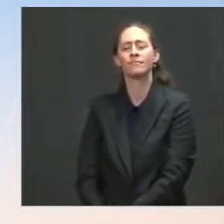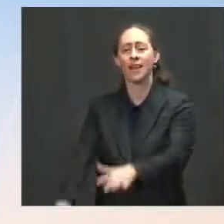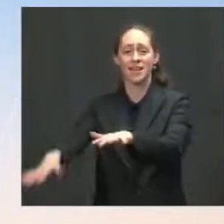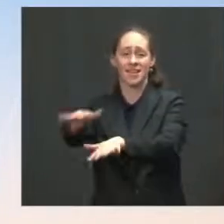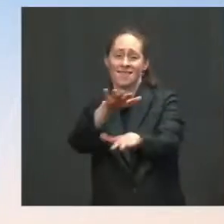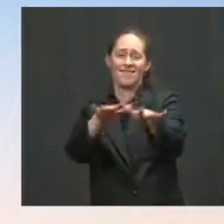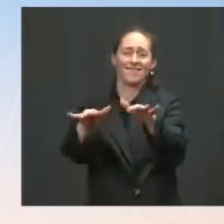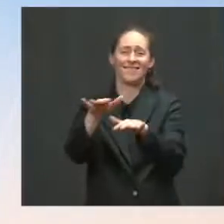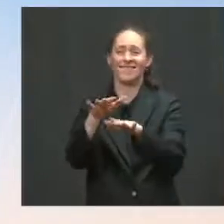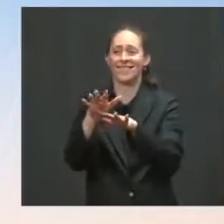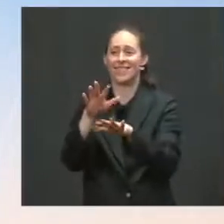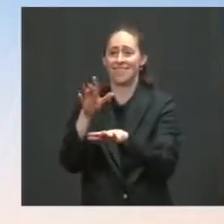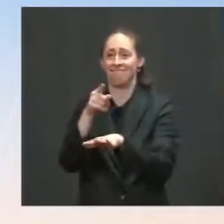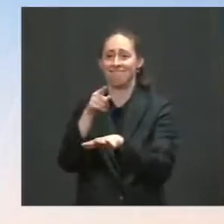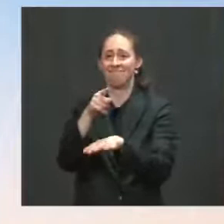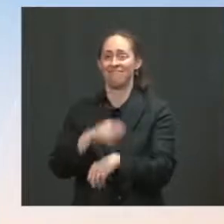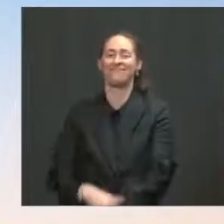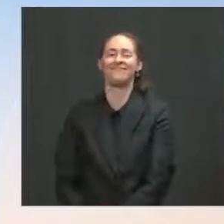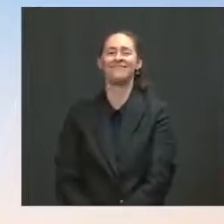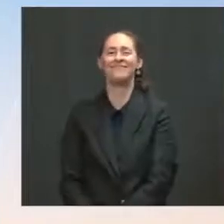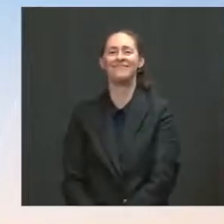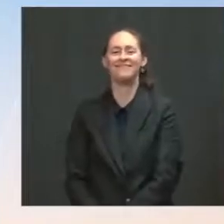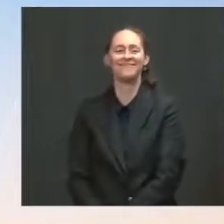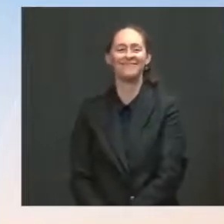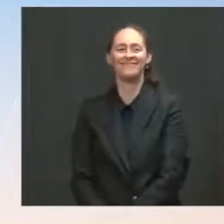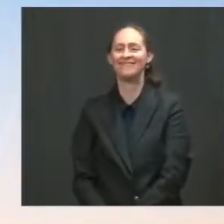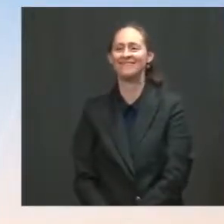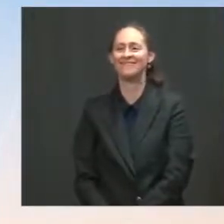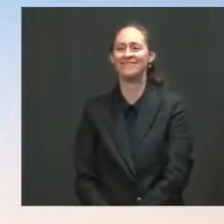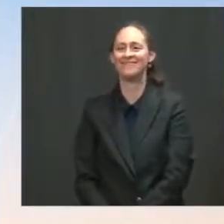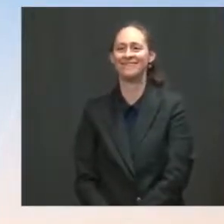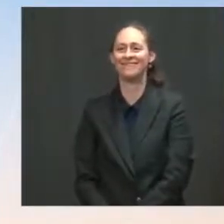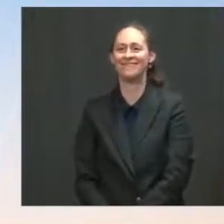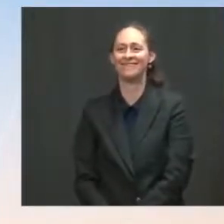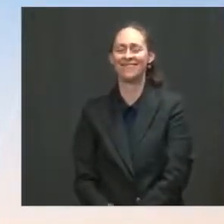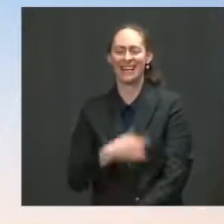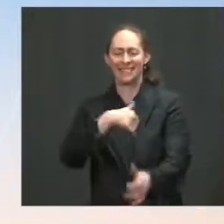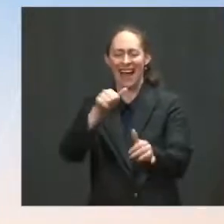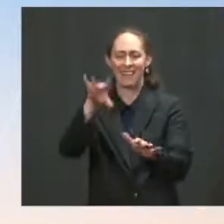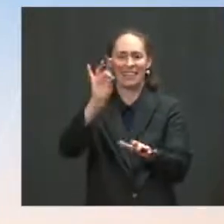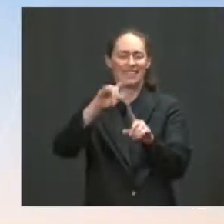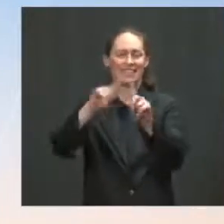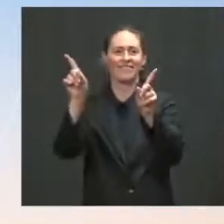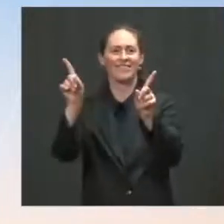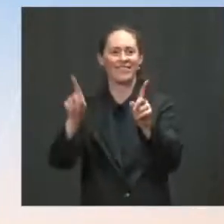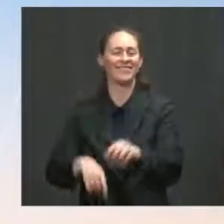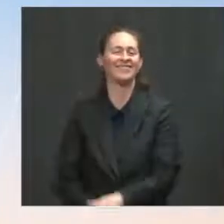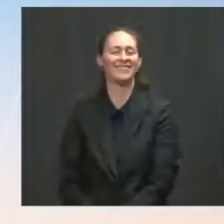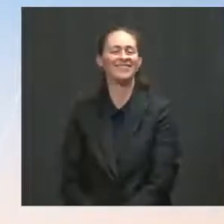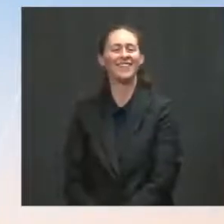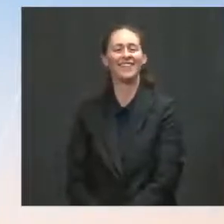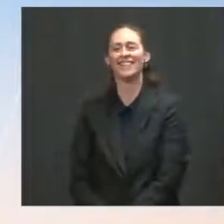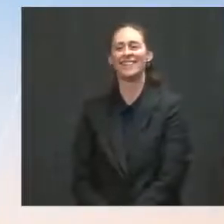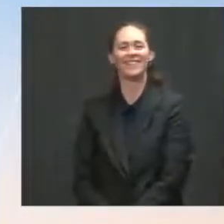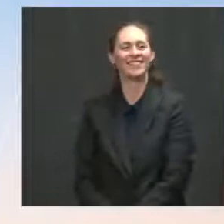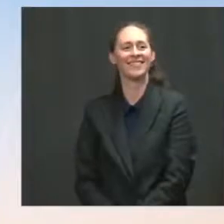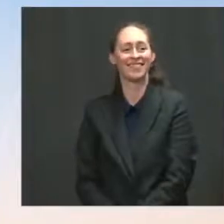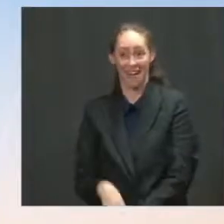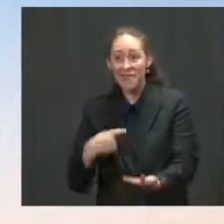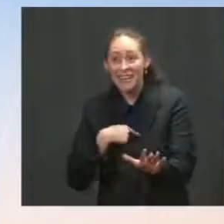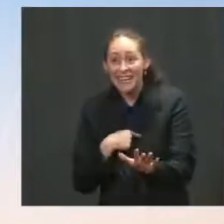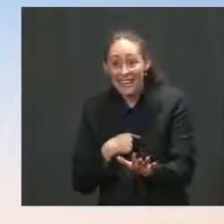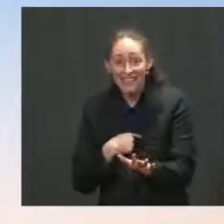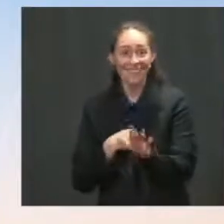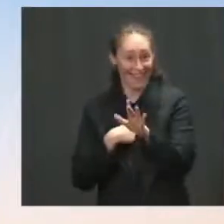there in the middle, Yeah. I'm trying to get to people I haven't gotten to. Thank you, I appreciate it. Oh, okay. And then right in front of you. Go ahead. I'm sorry. You go ahead. You're good. It's fine. We can do